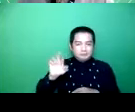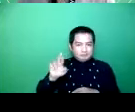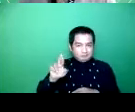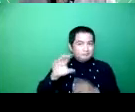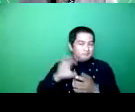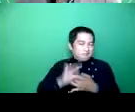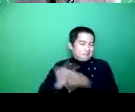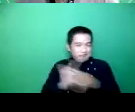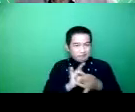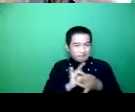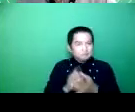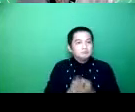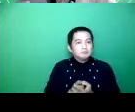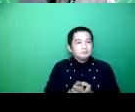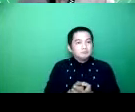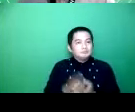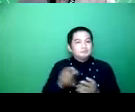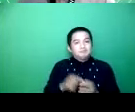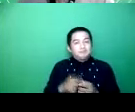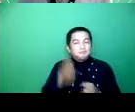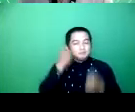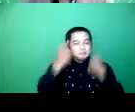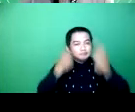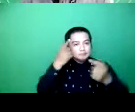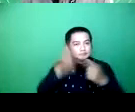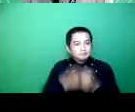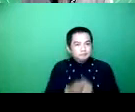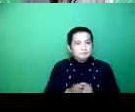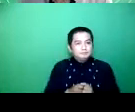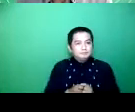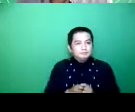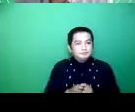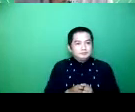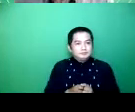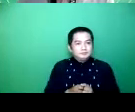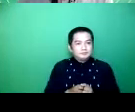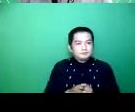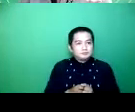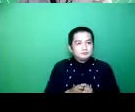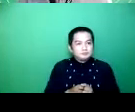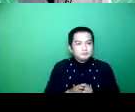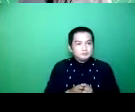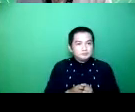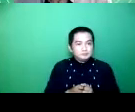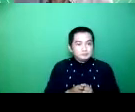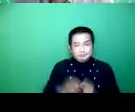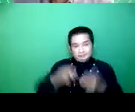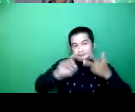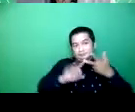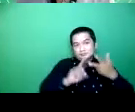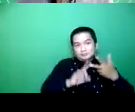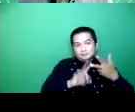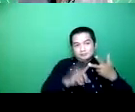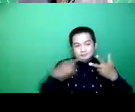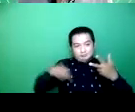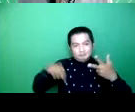deeper than just, our surface level understanding. But we'll leave it there. That's all right. The third principle of